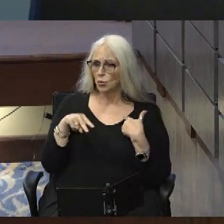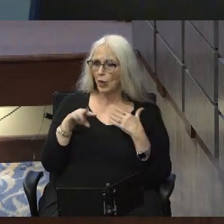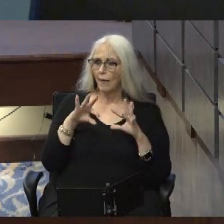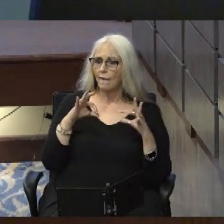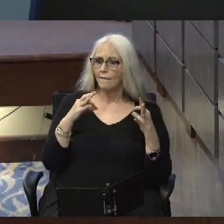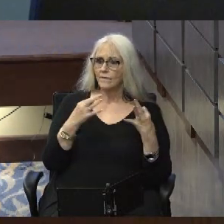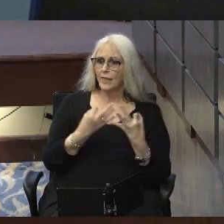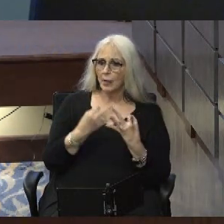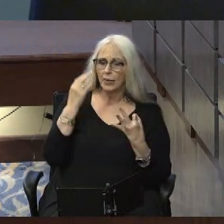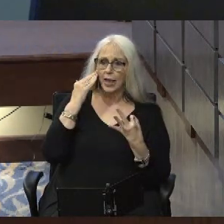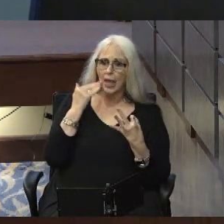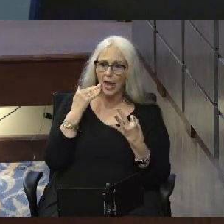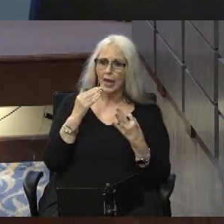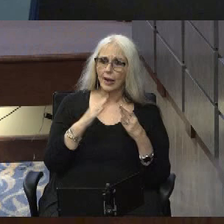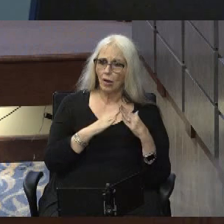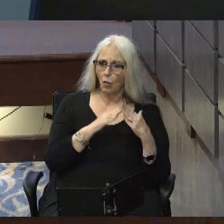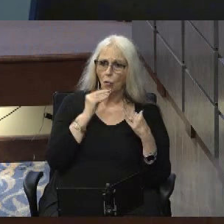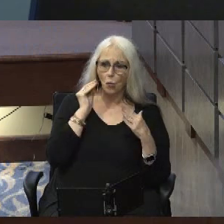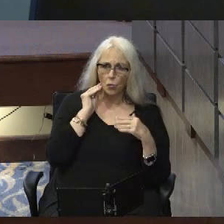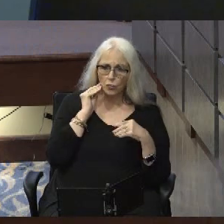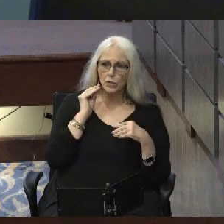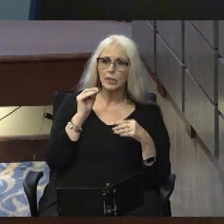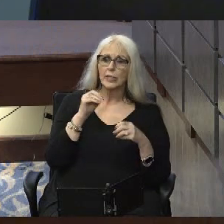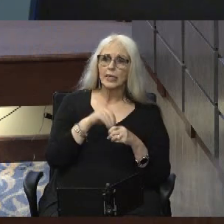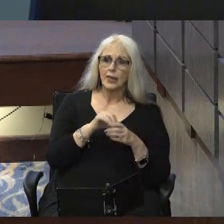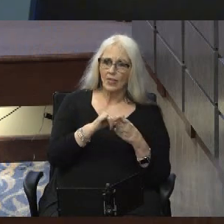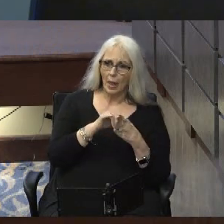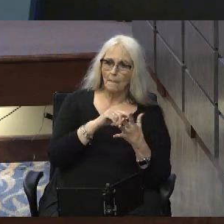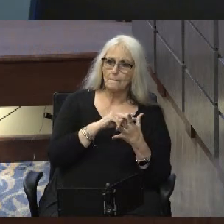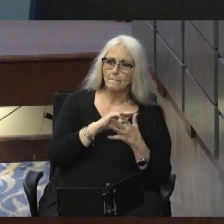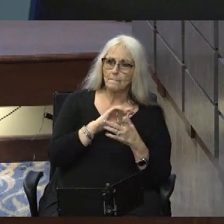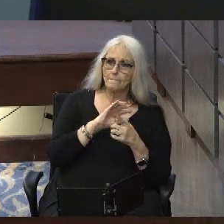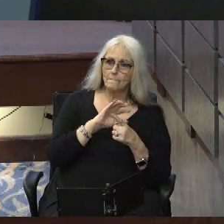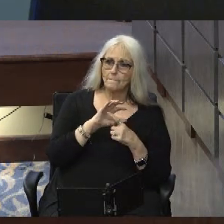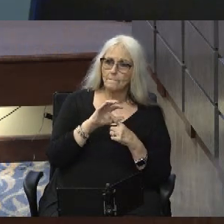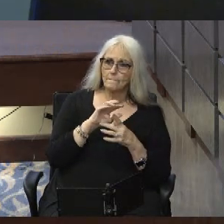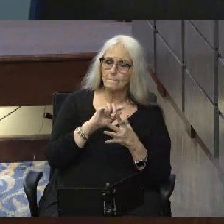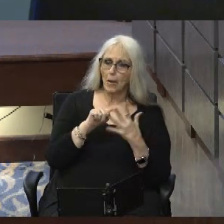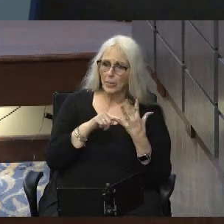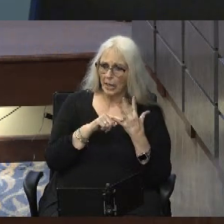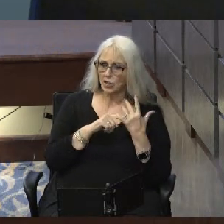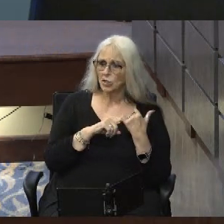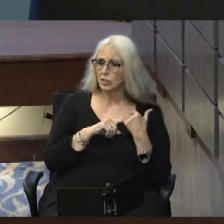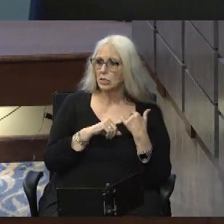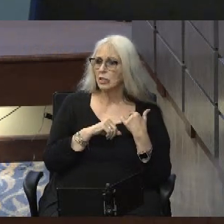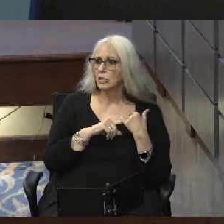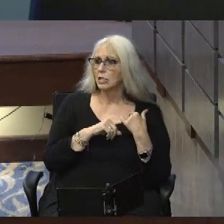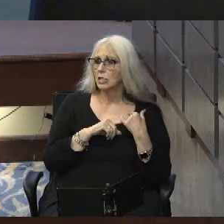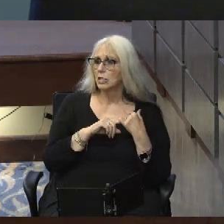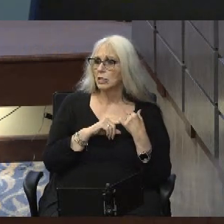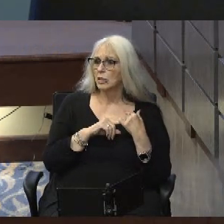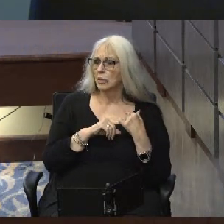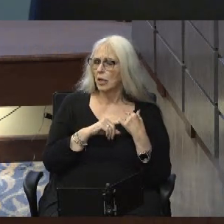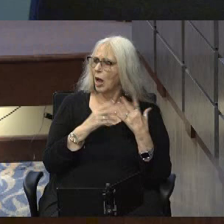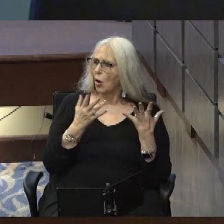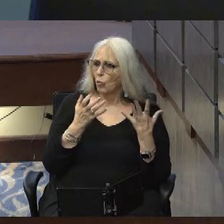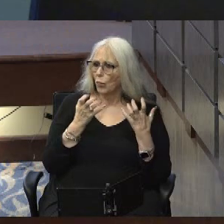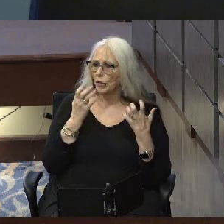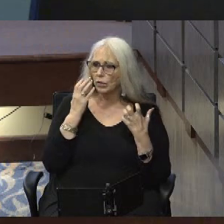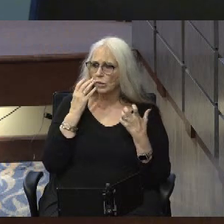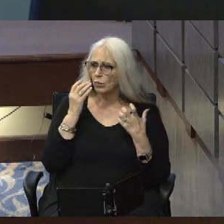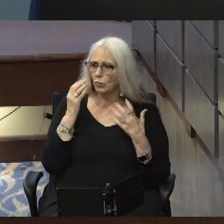of households in the population. How do we, I'm trying to follow why the gap